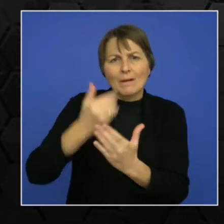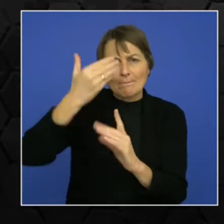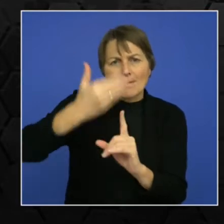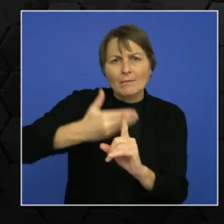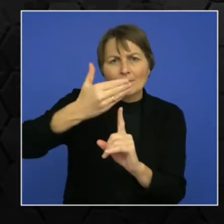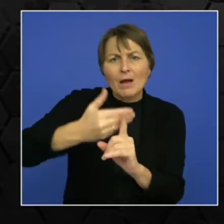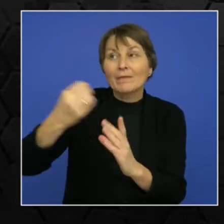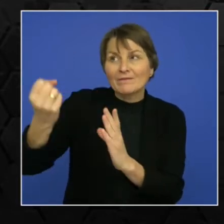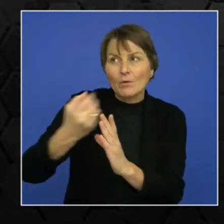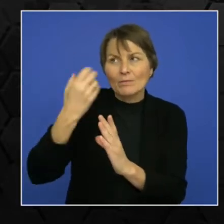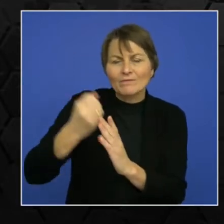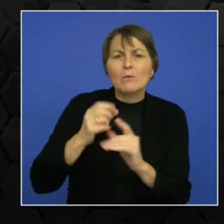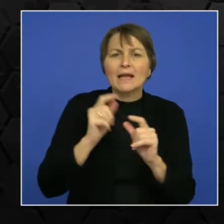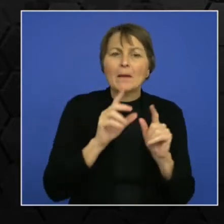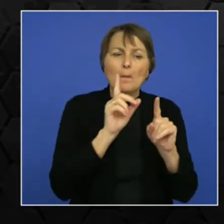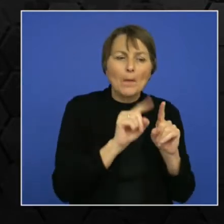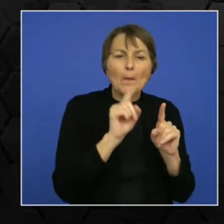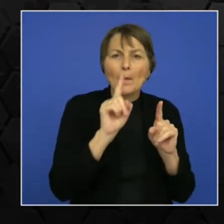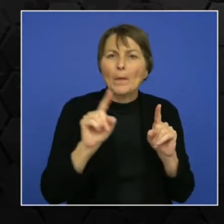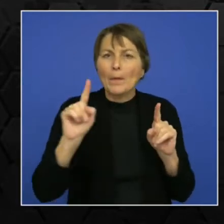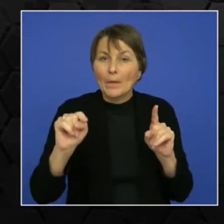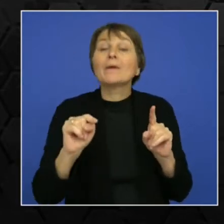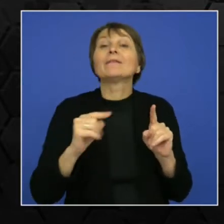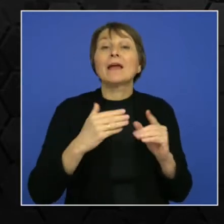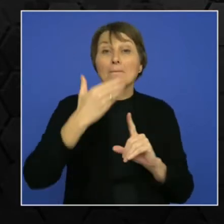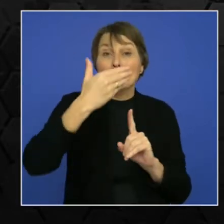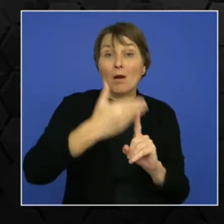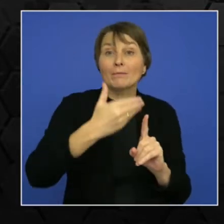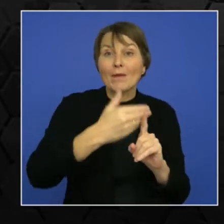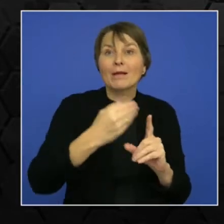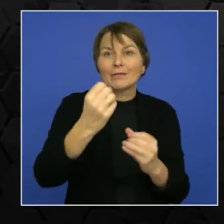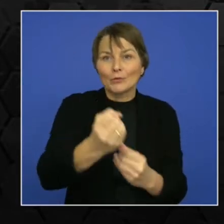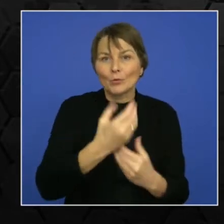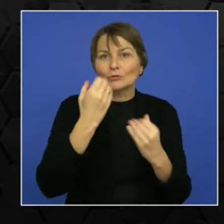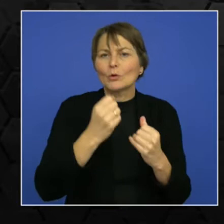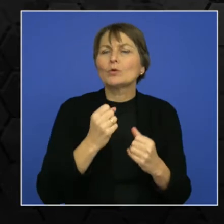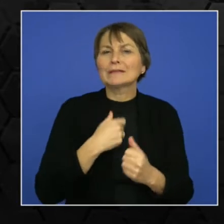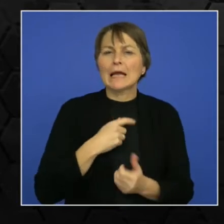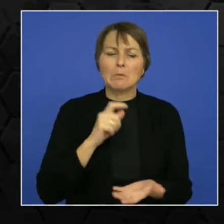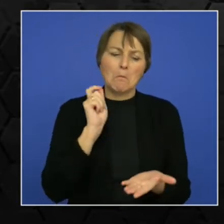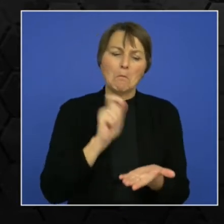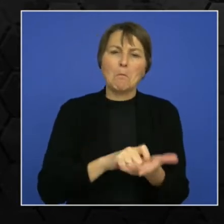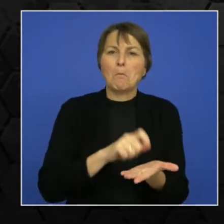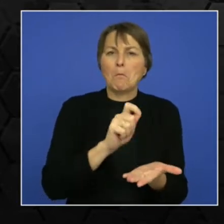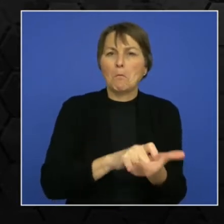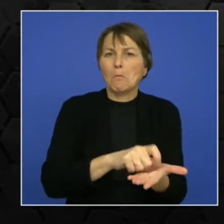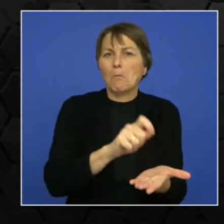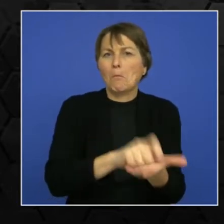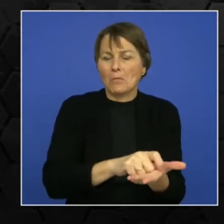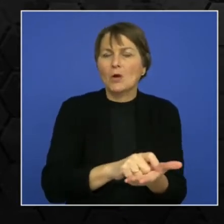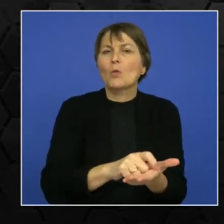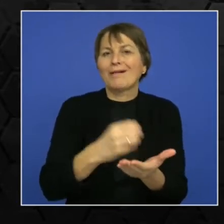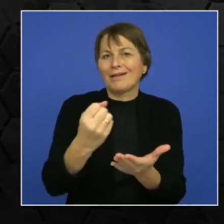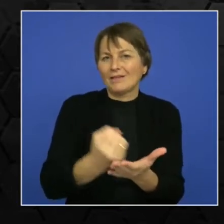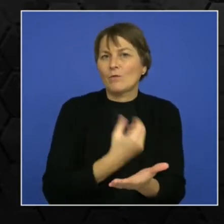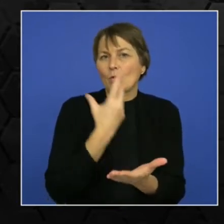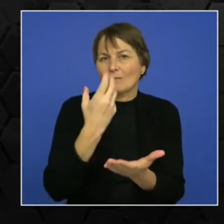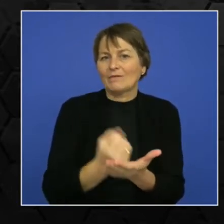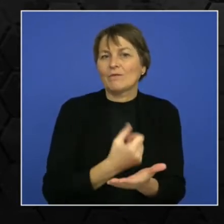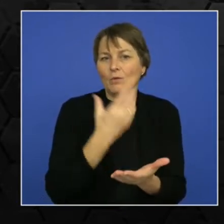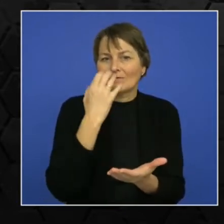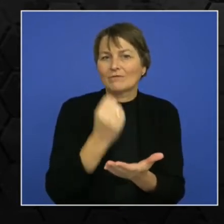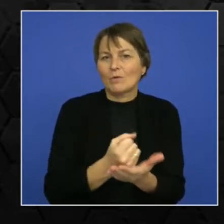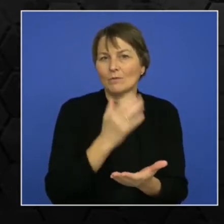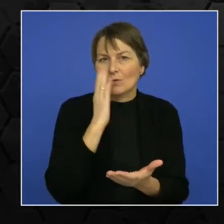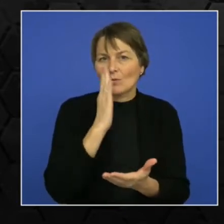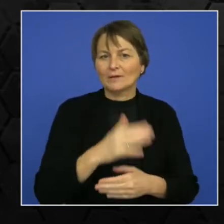used. And coming to the base case, which is base cases or business case for recommendations. So because